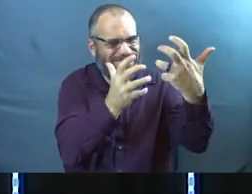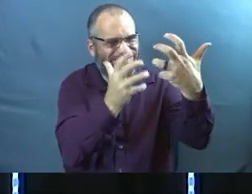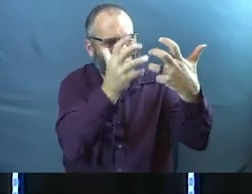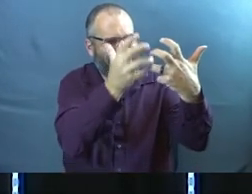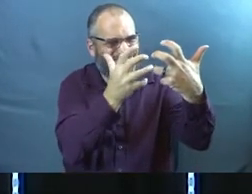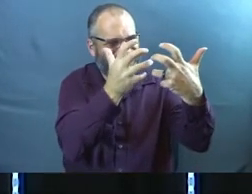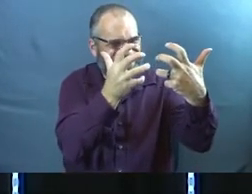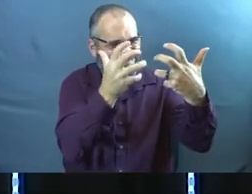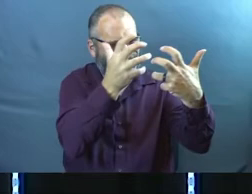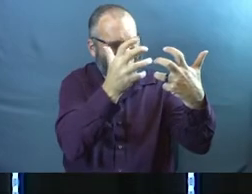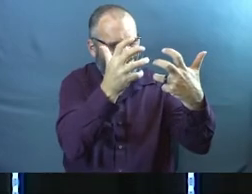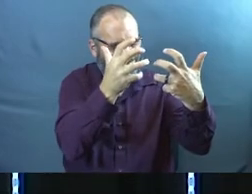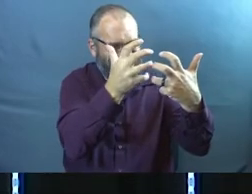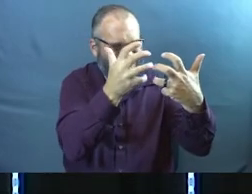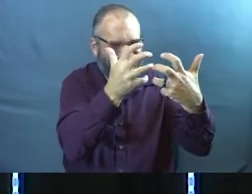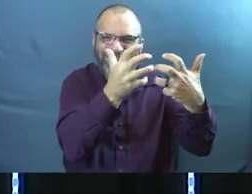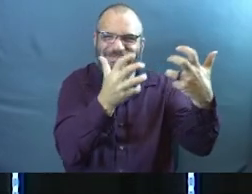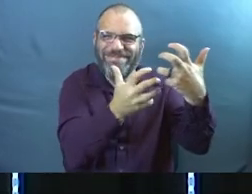It doesn't.